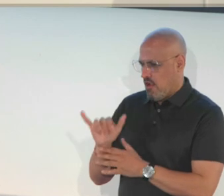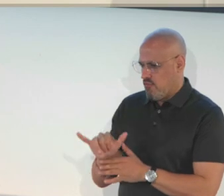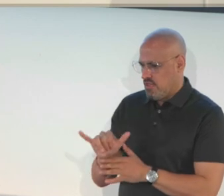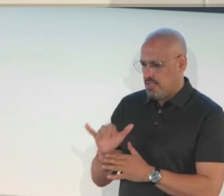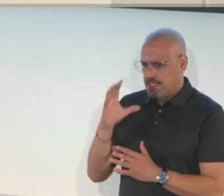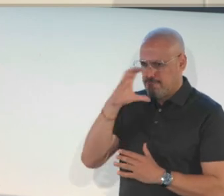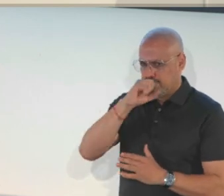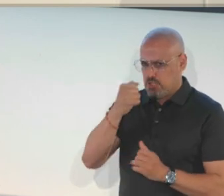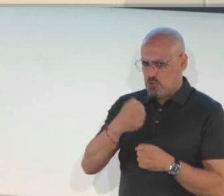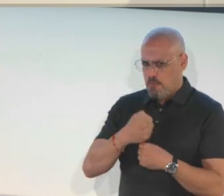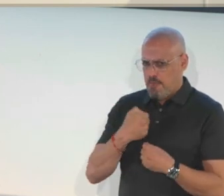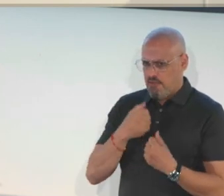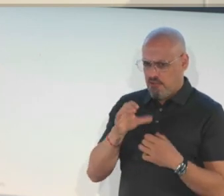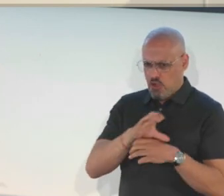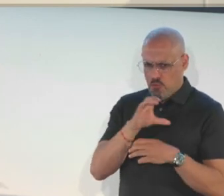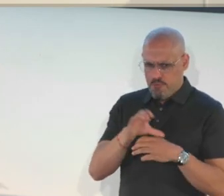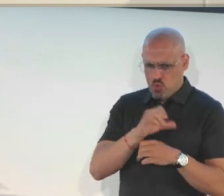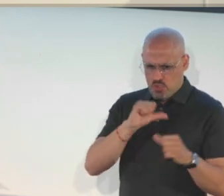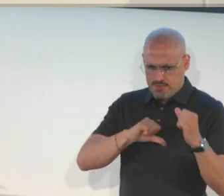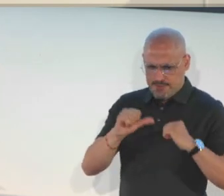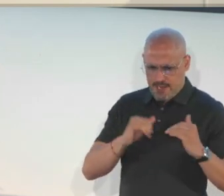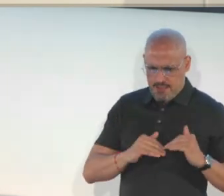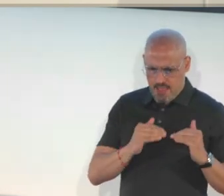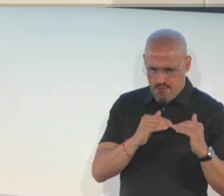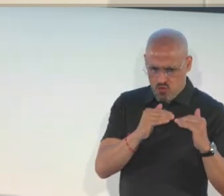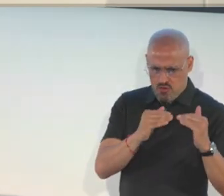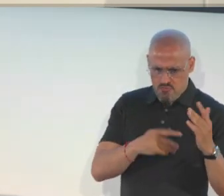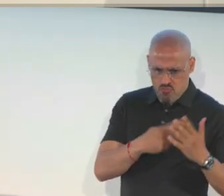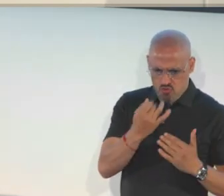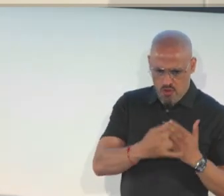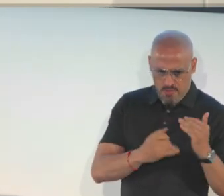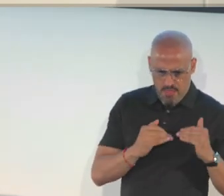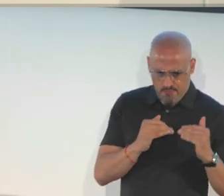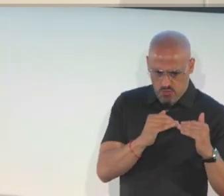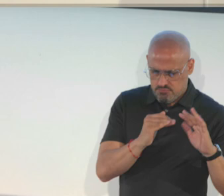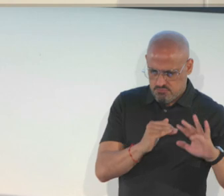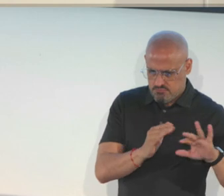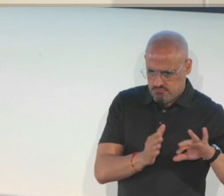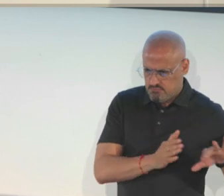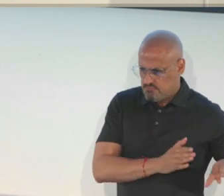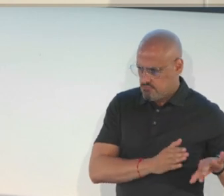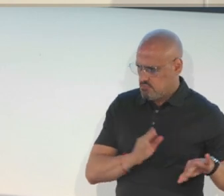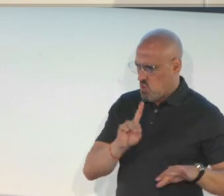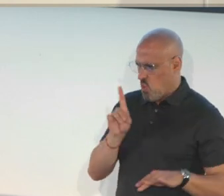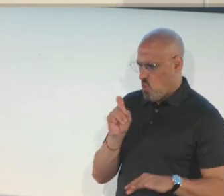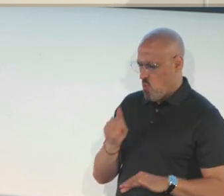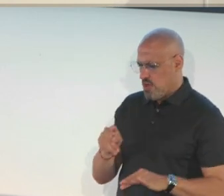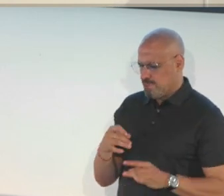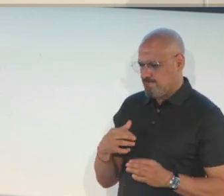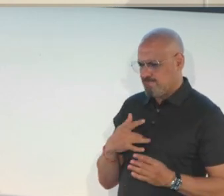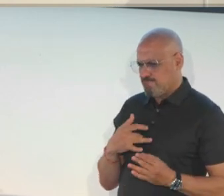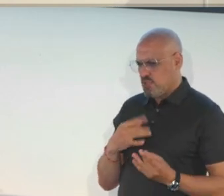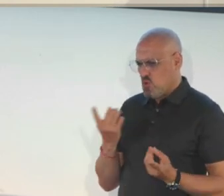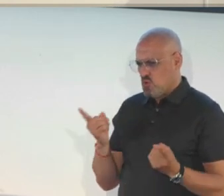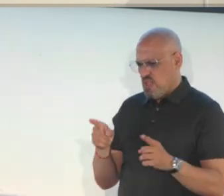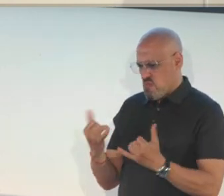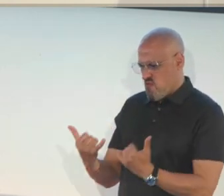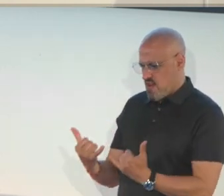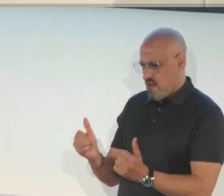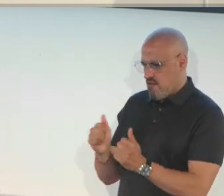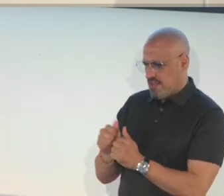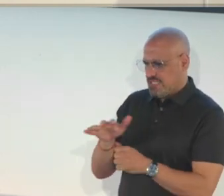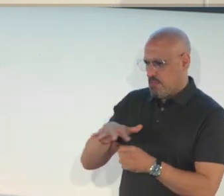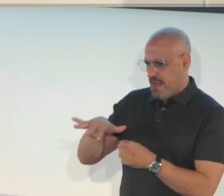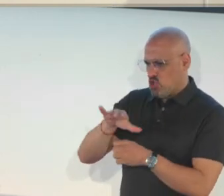we've made at the computer science level and programming level to question what is being done right now in